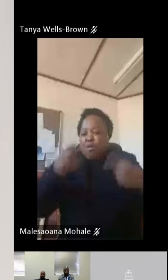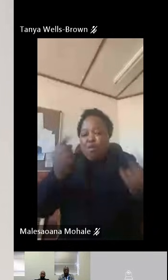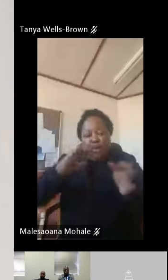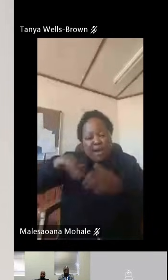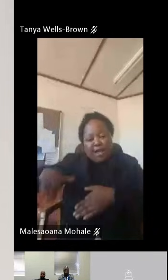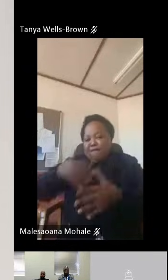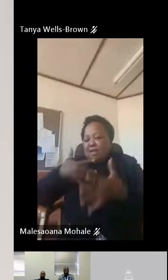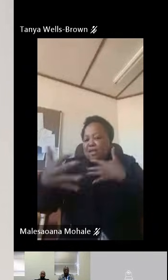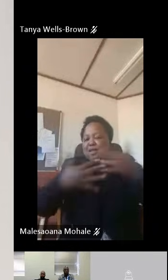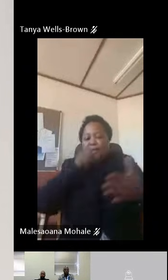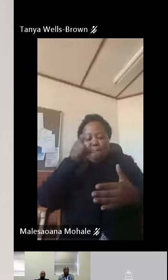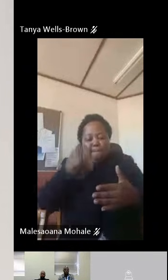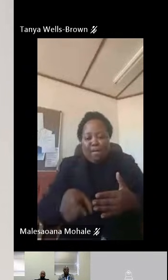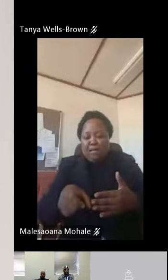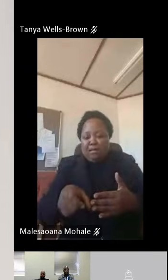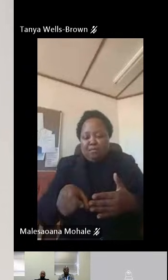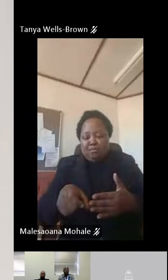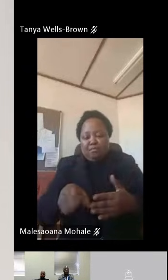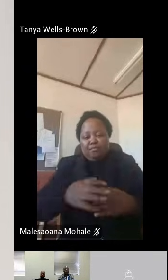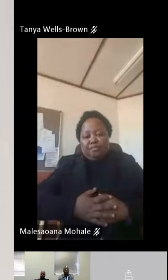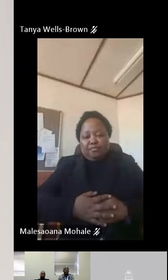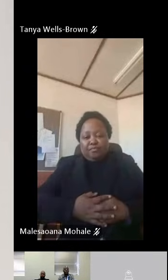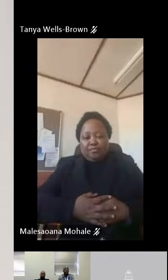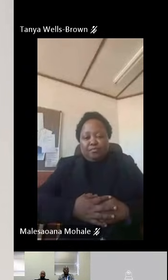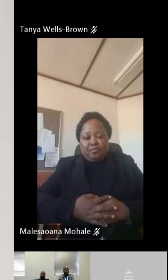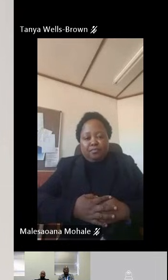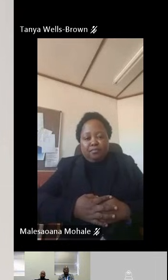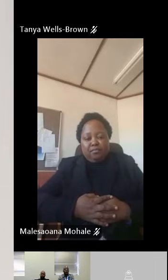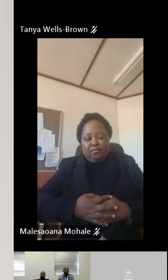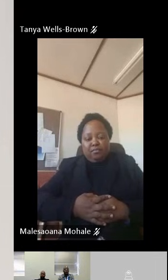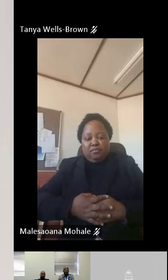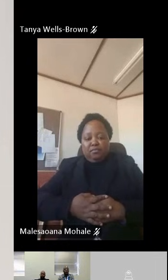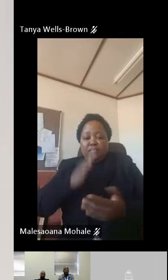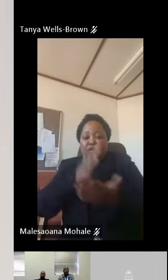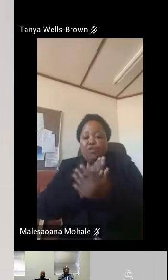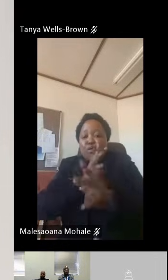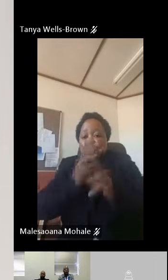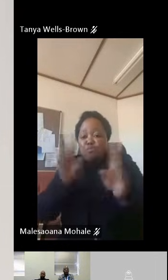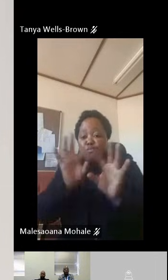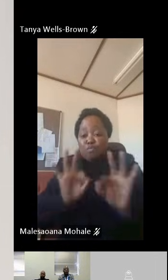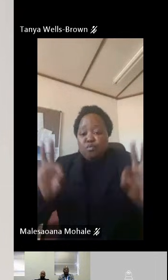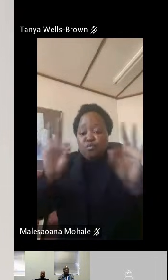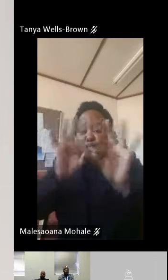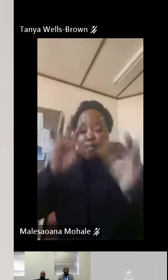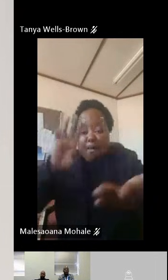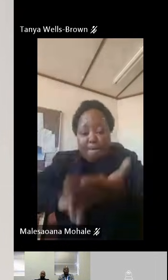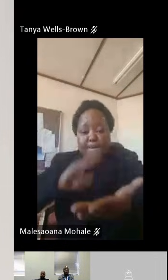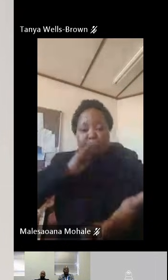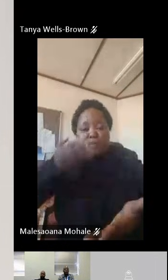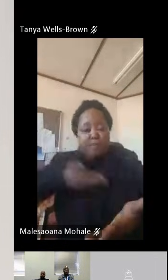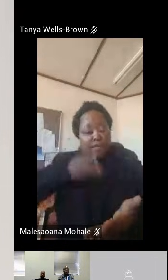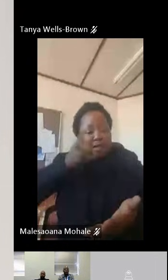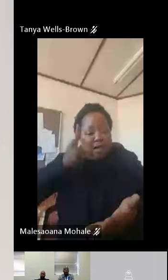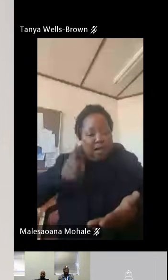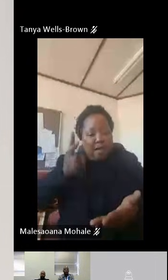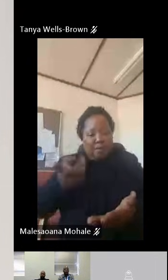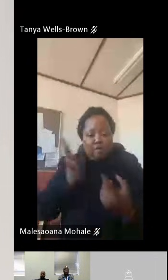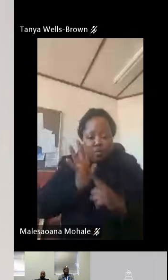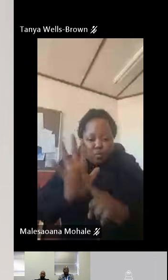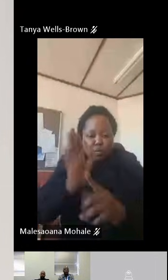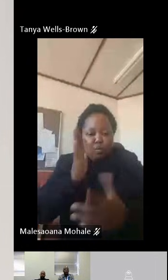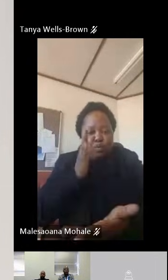Next slide, please. It is important, to ensure that gender